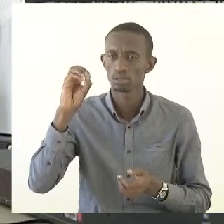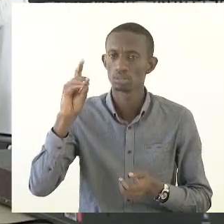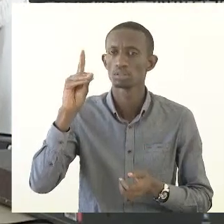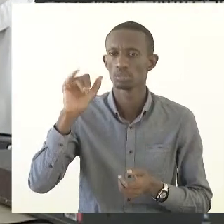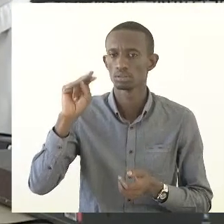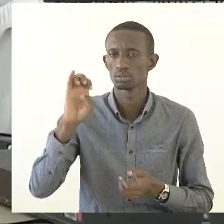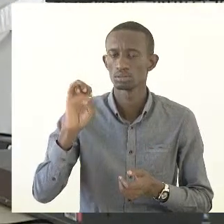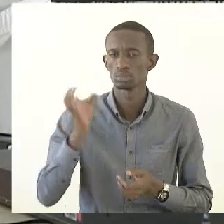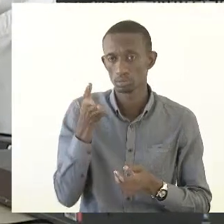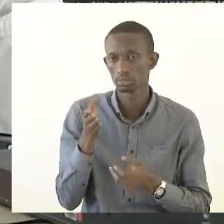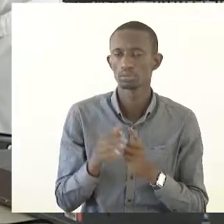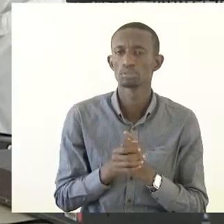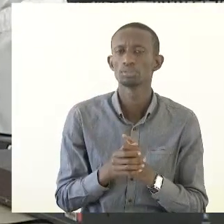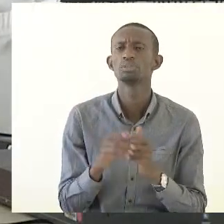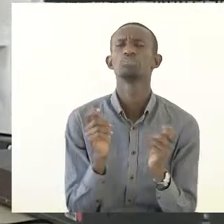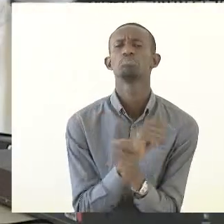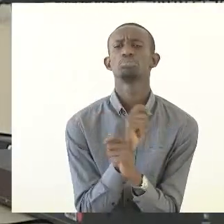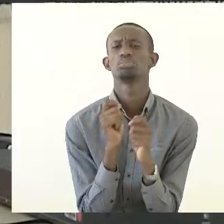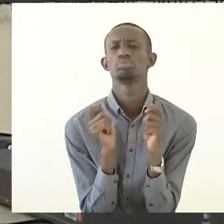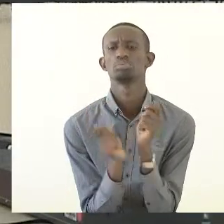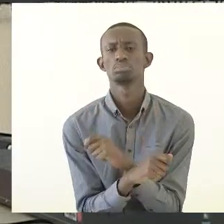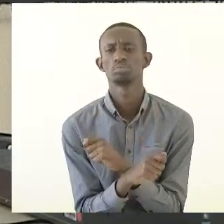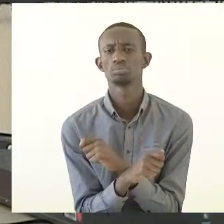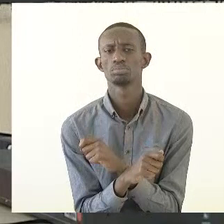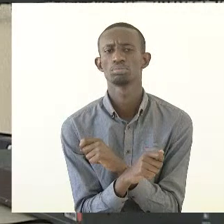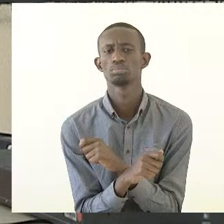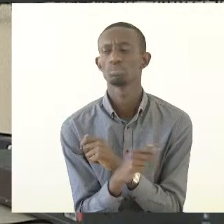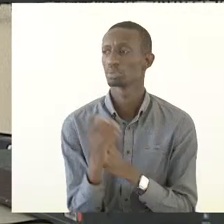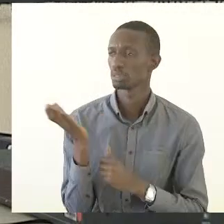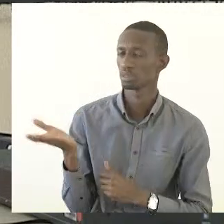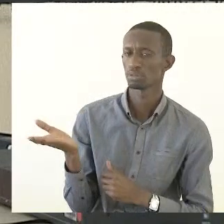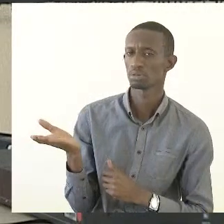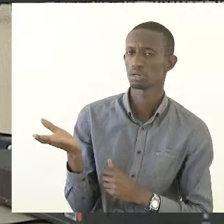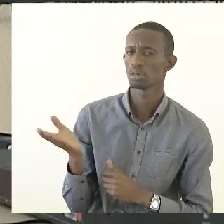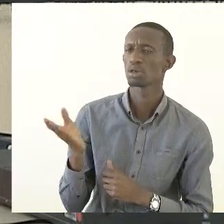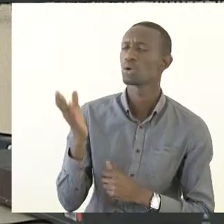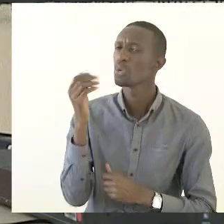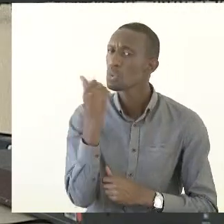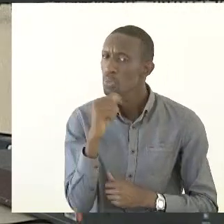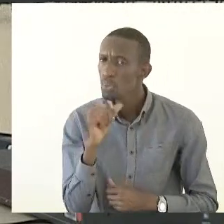turns into a blue-black,